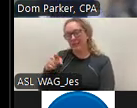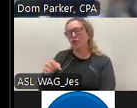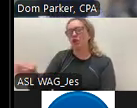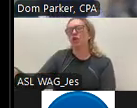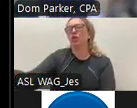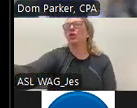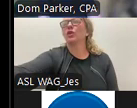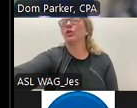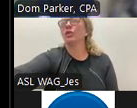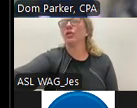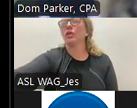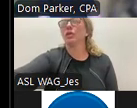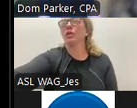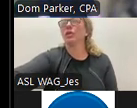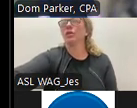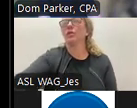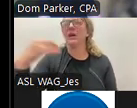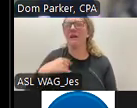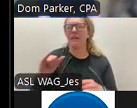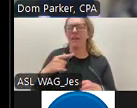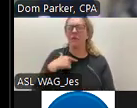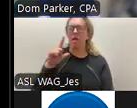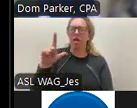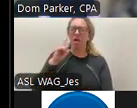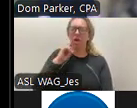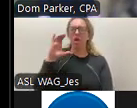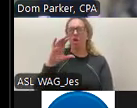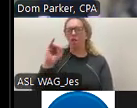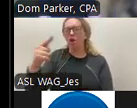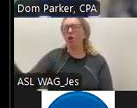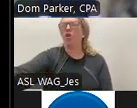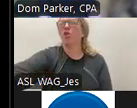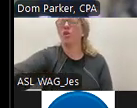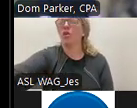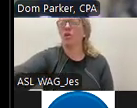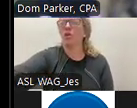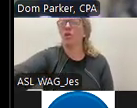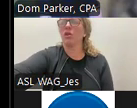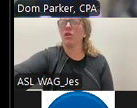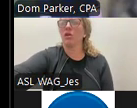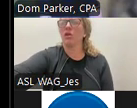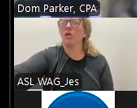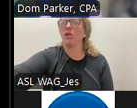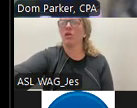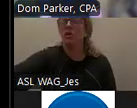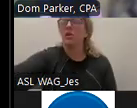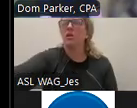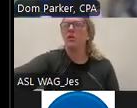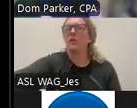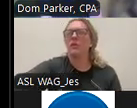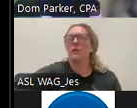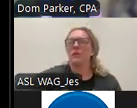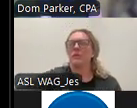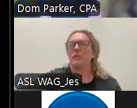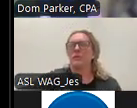we have, the legend. So we can press L to look at the log, R for the memoriam, and A